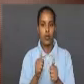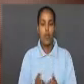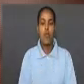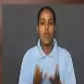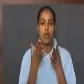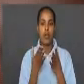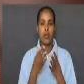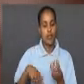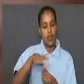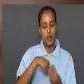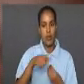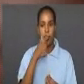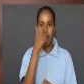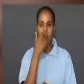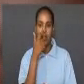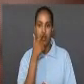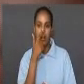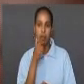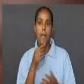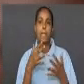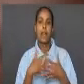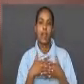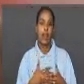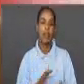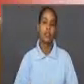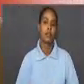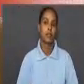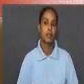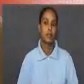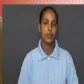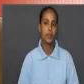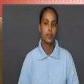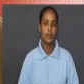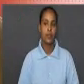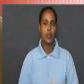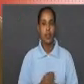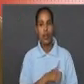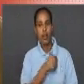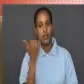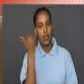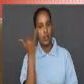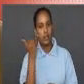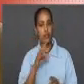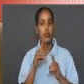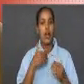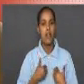more environmentally friendly materials. What other ideas did you